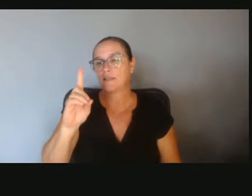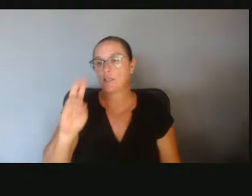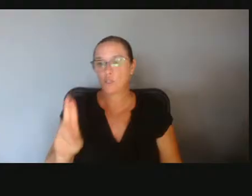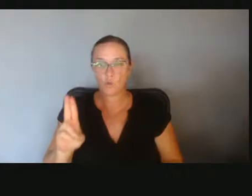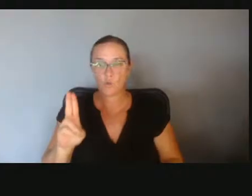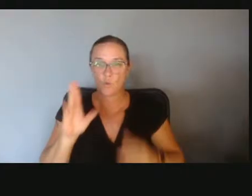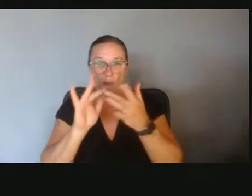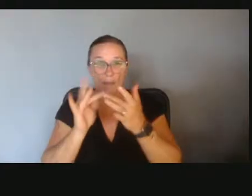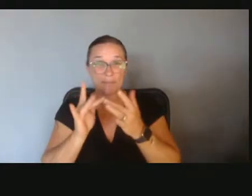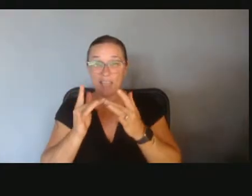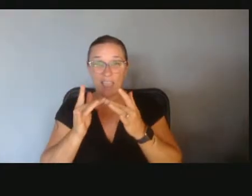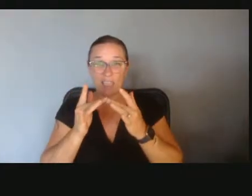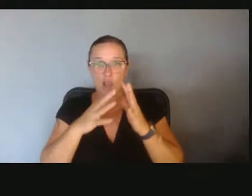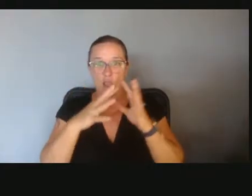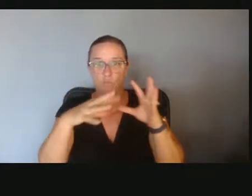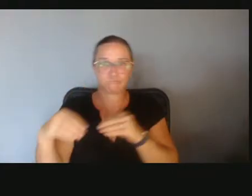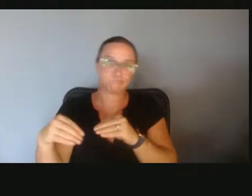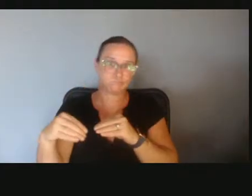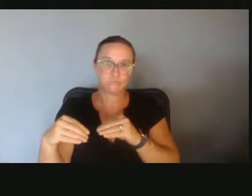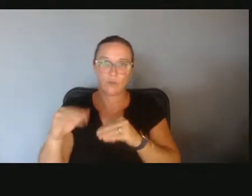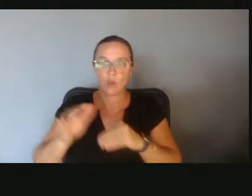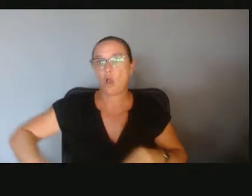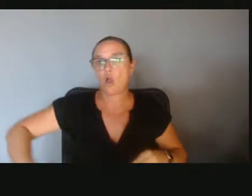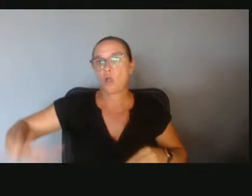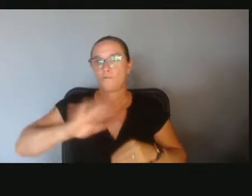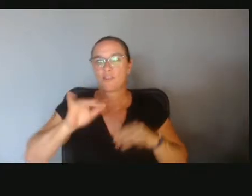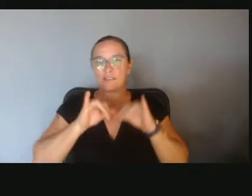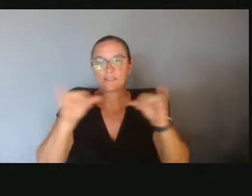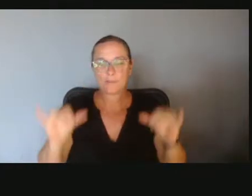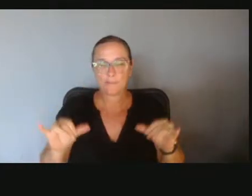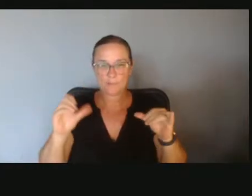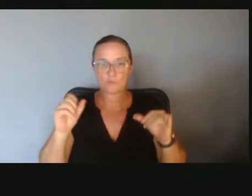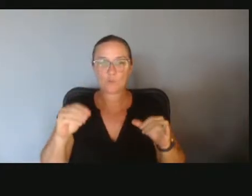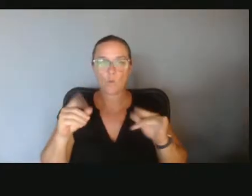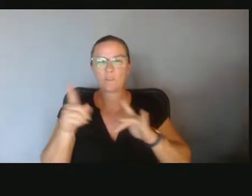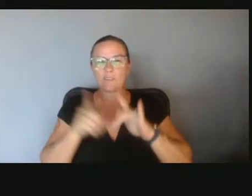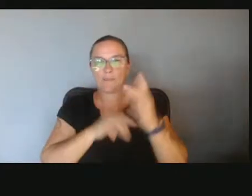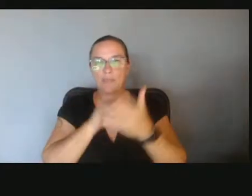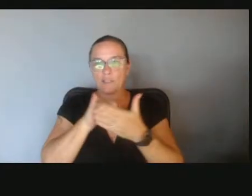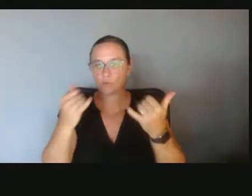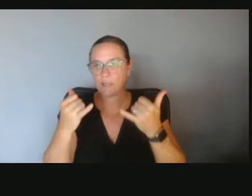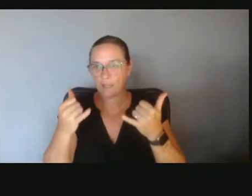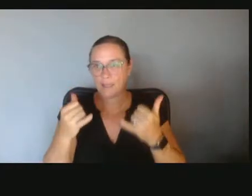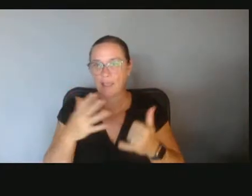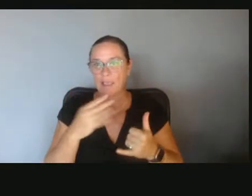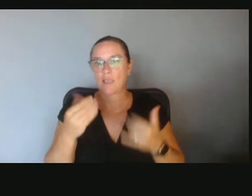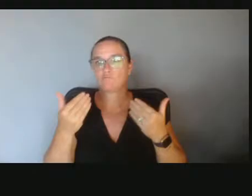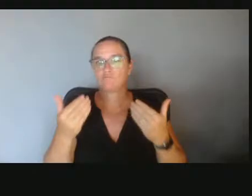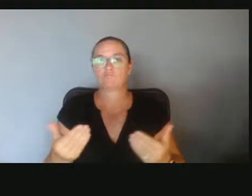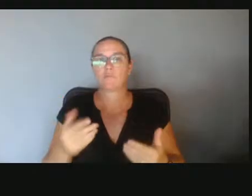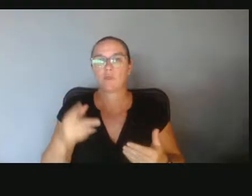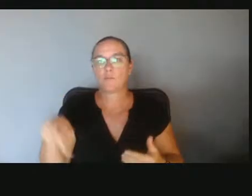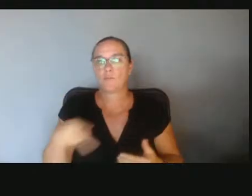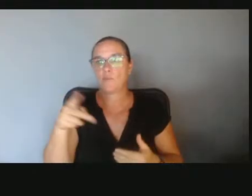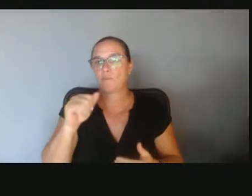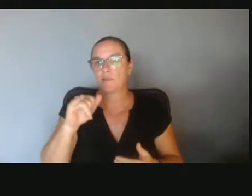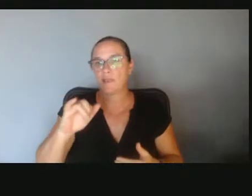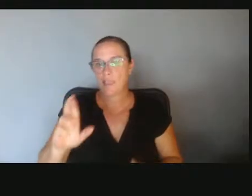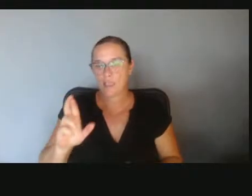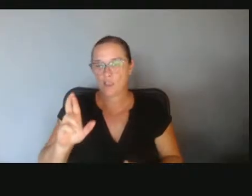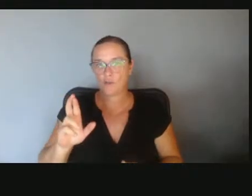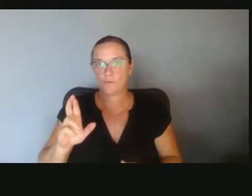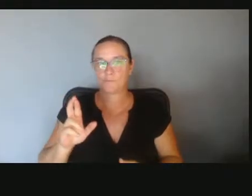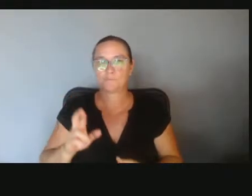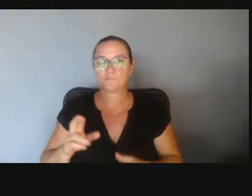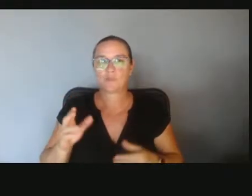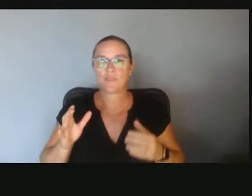website is down across the entire University of Hawaii system. So we will skip that today and move on to our Purple Air Citizen Science Monitoring